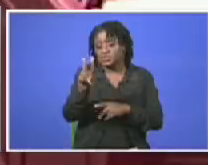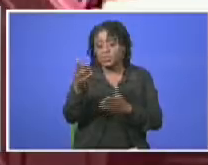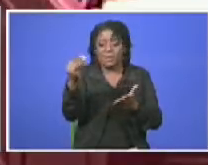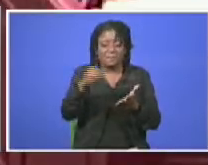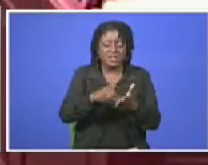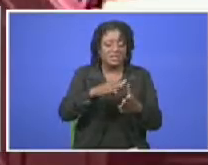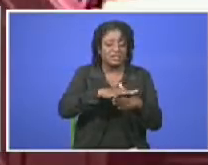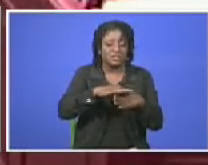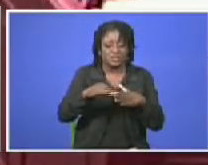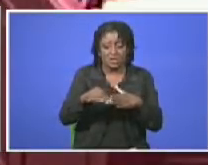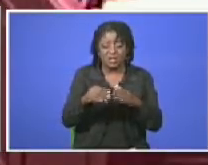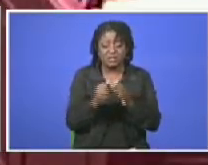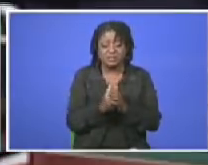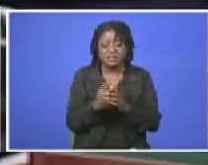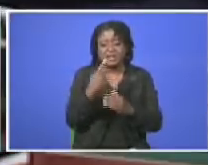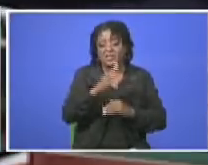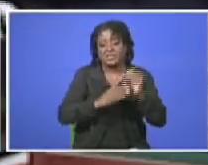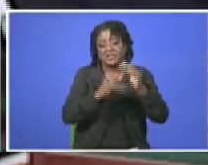builder